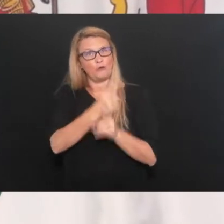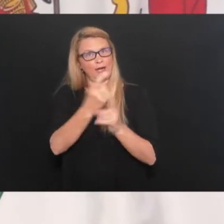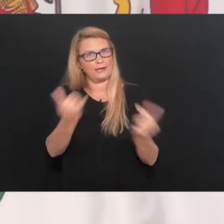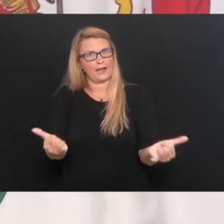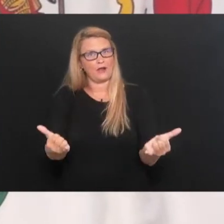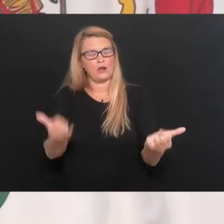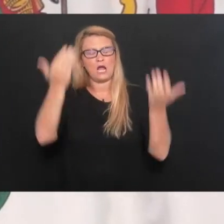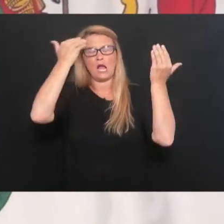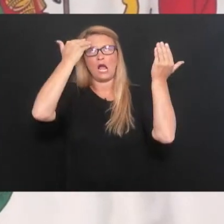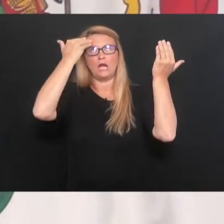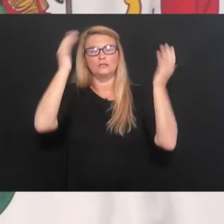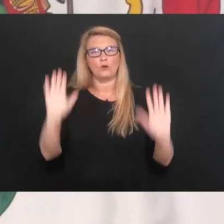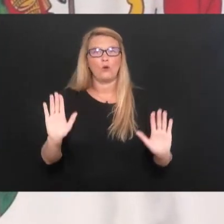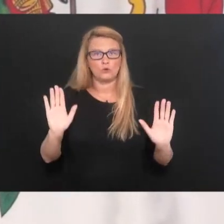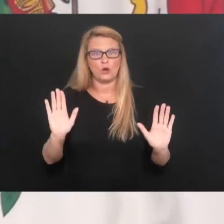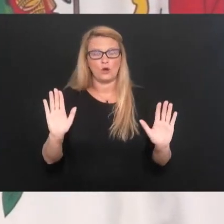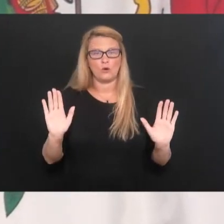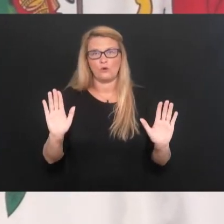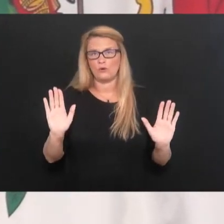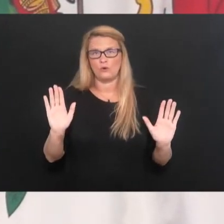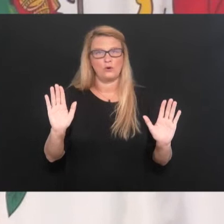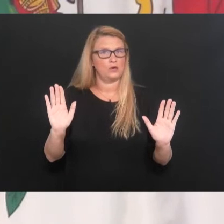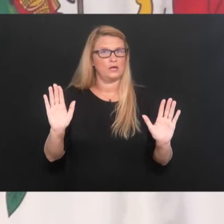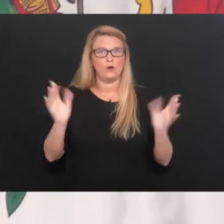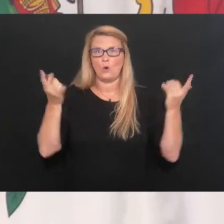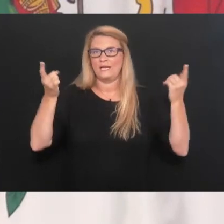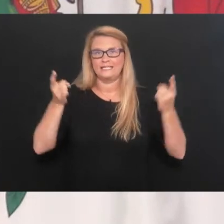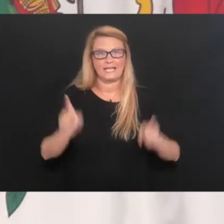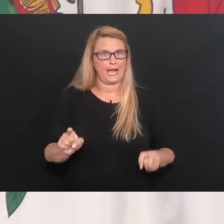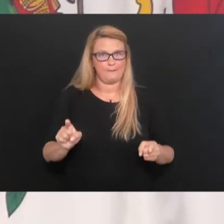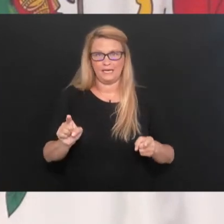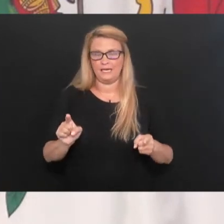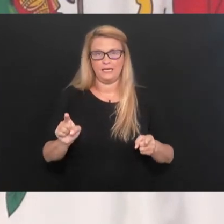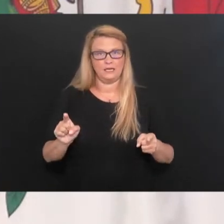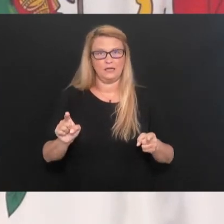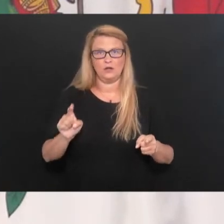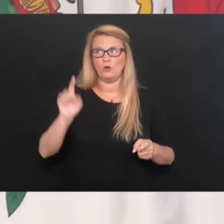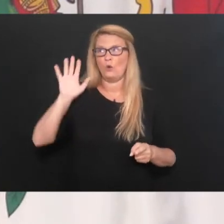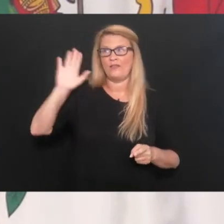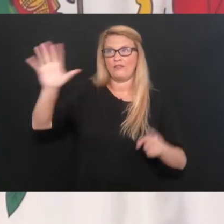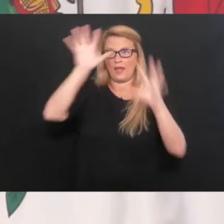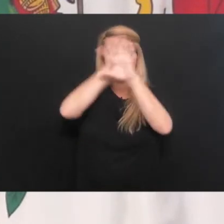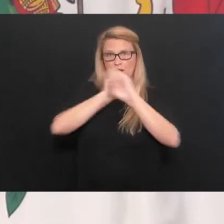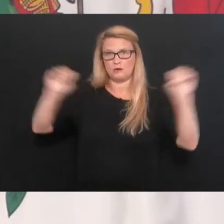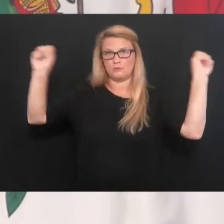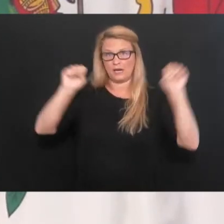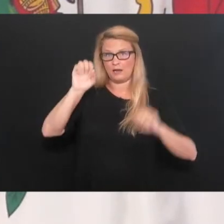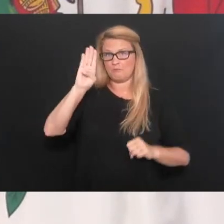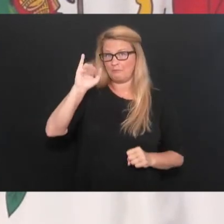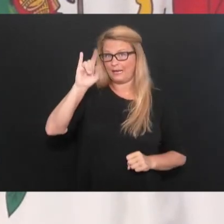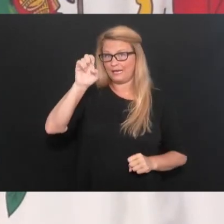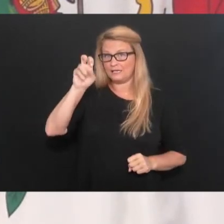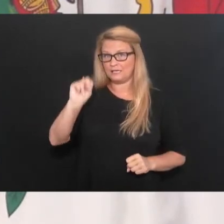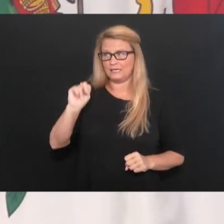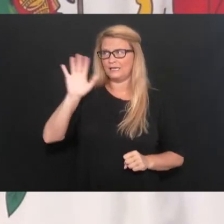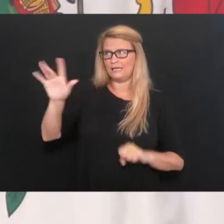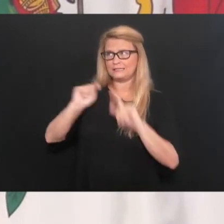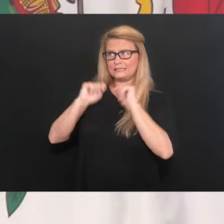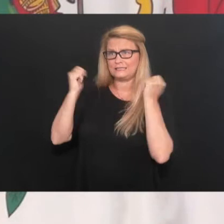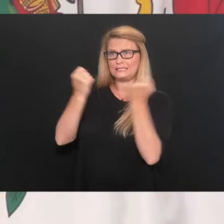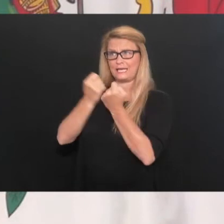what in the world is going on with the Biden administration from the standpoint of us not